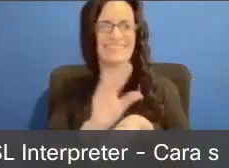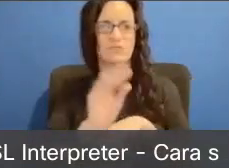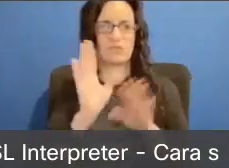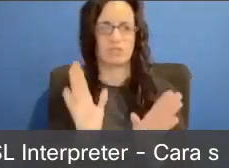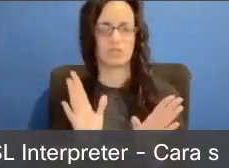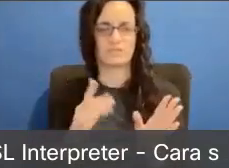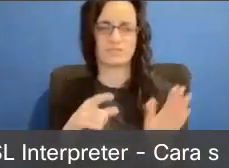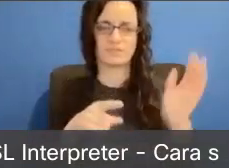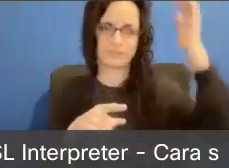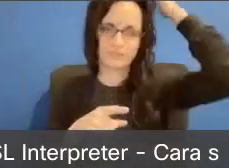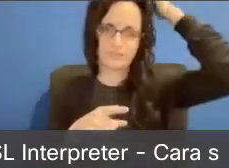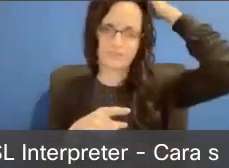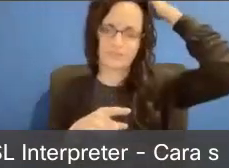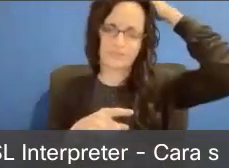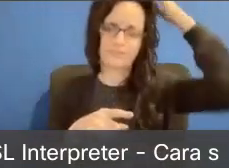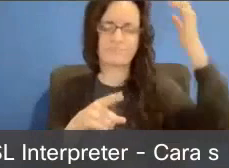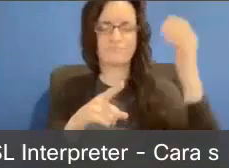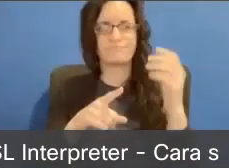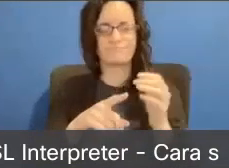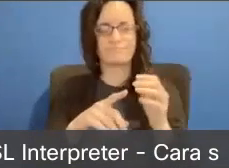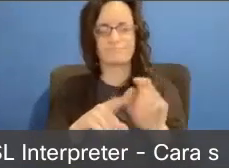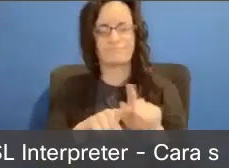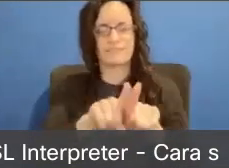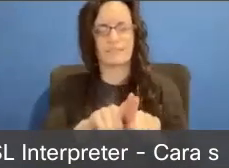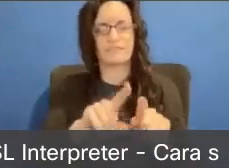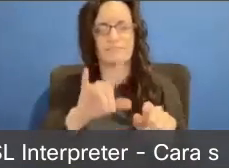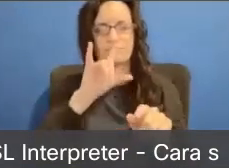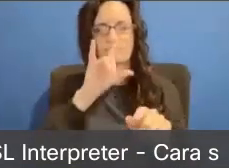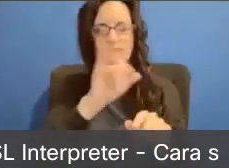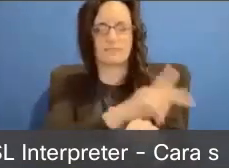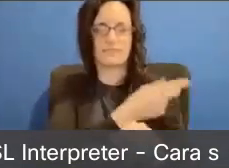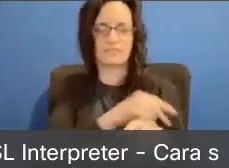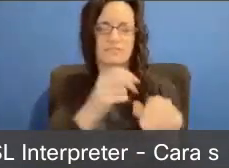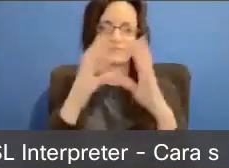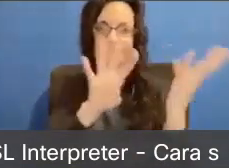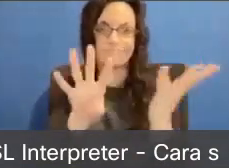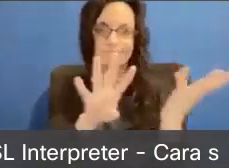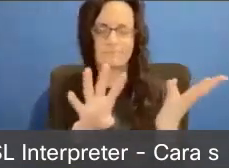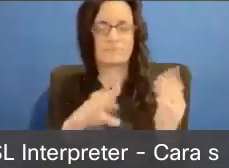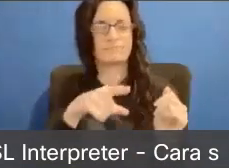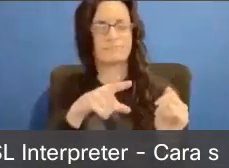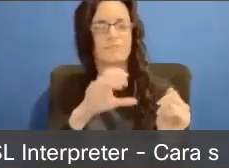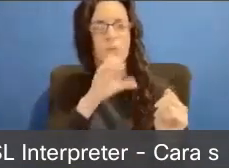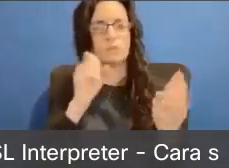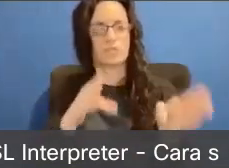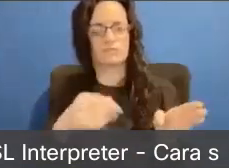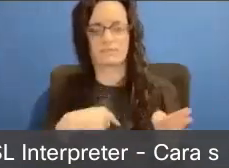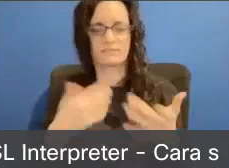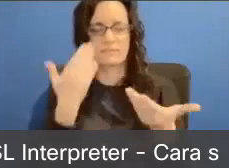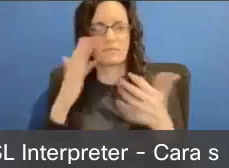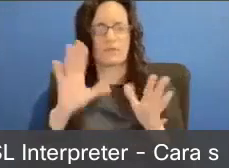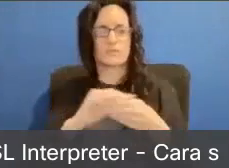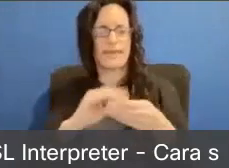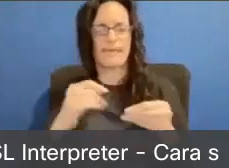gotten done with a patient, and then comes the next one, and here I am, this kid, 15 years old. I don't want to talk because I don't know what to say. I don't even know what to do.